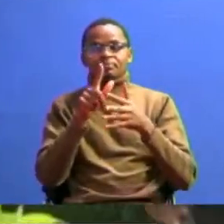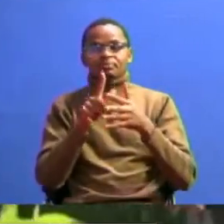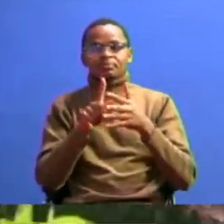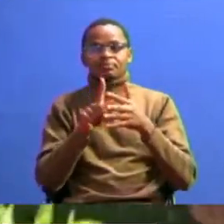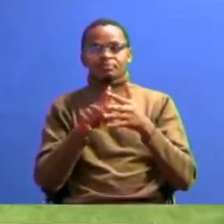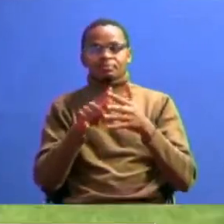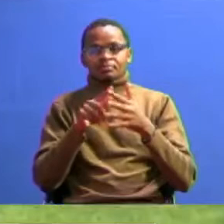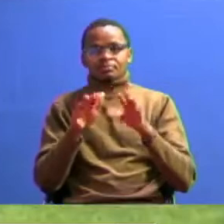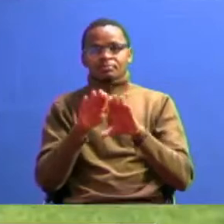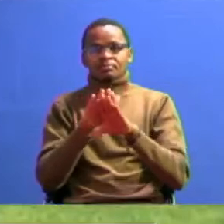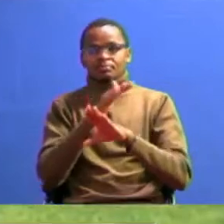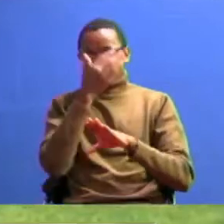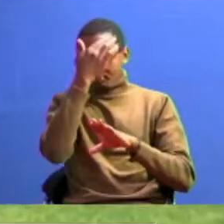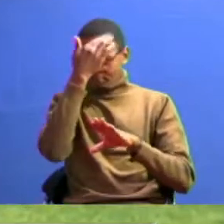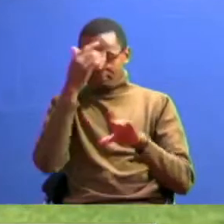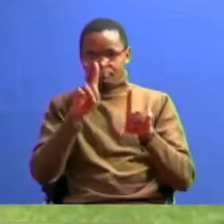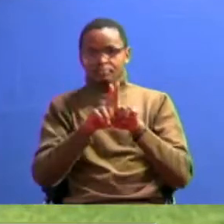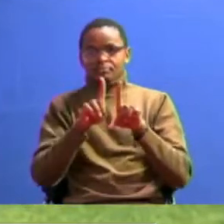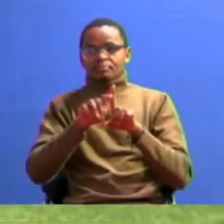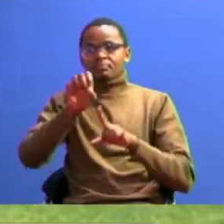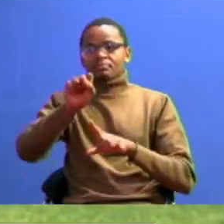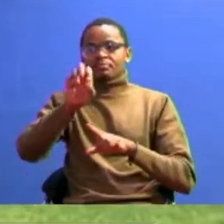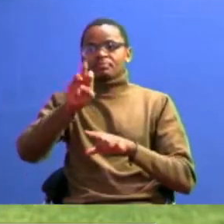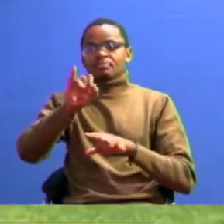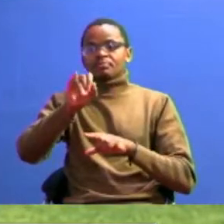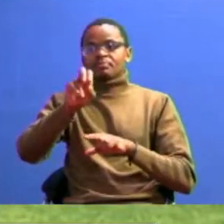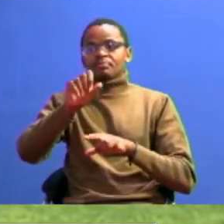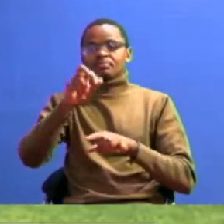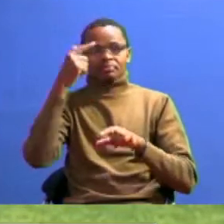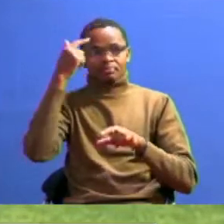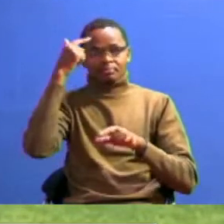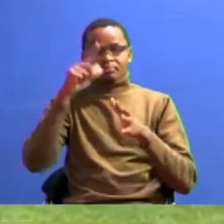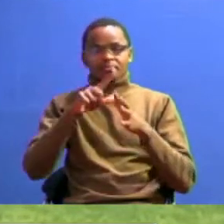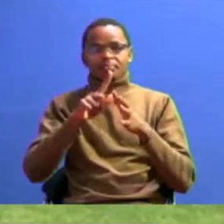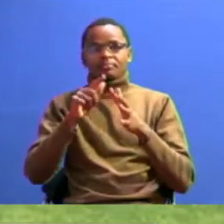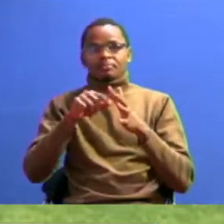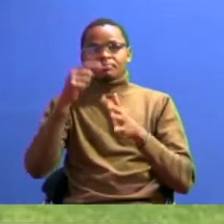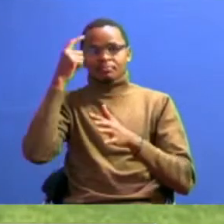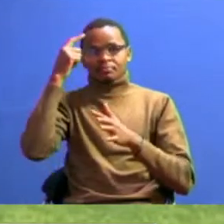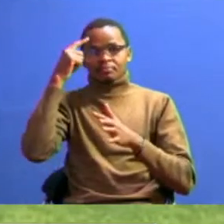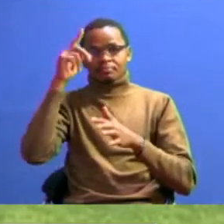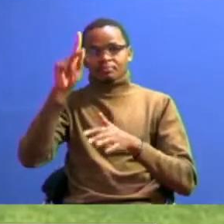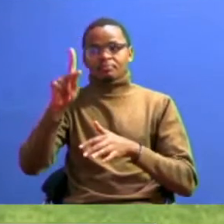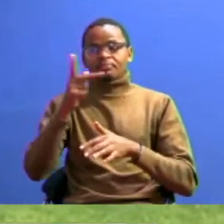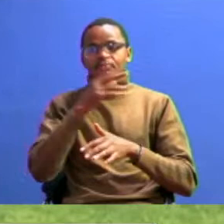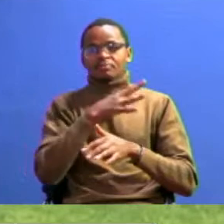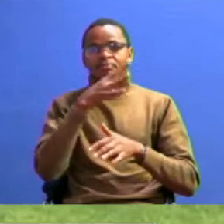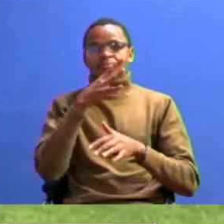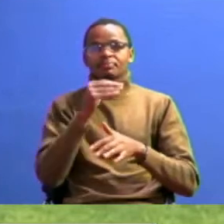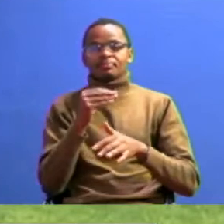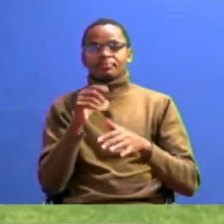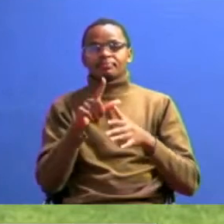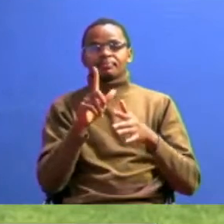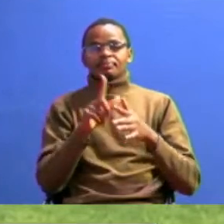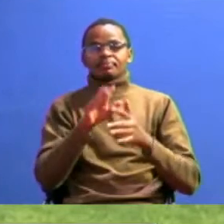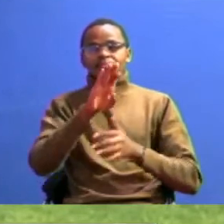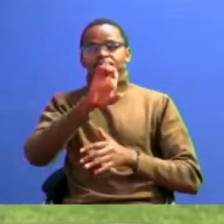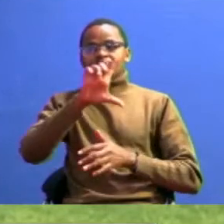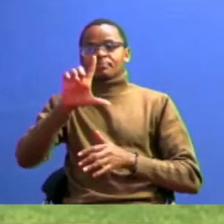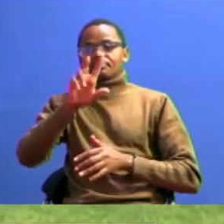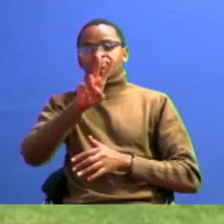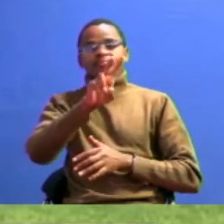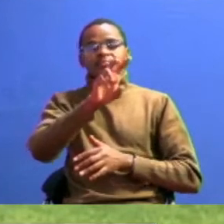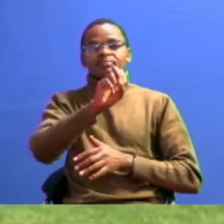were covered during the seminar, including the background of mental health in Kenya, the Mental Health Amendment Bill of